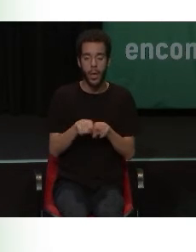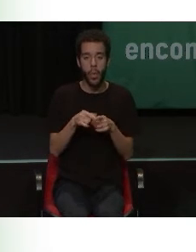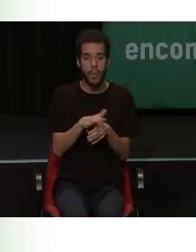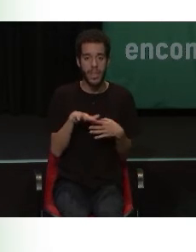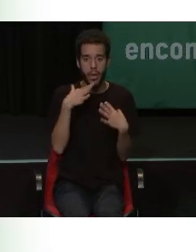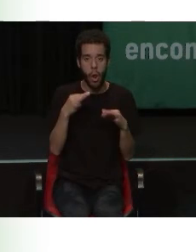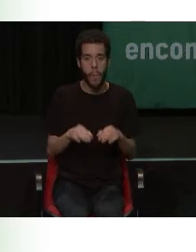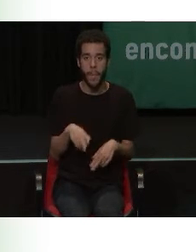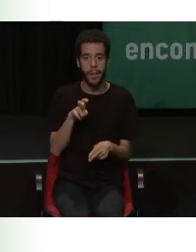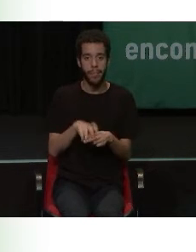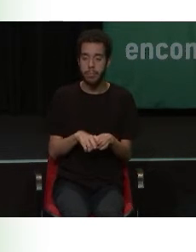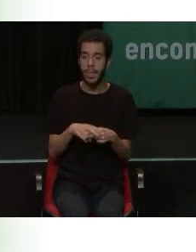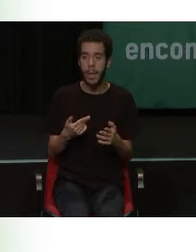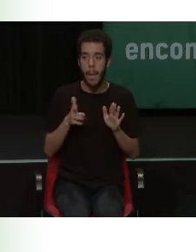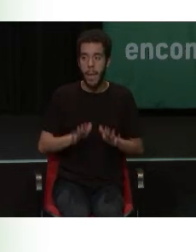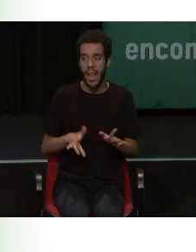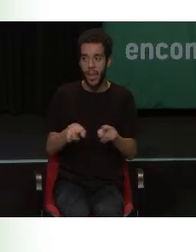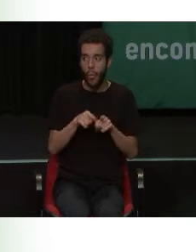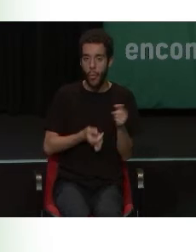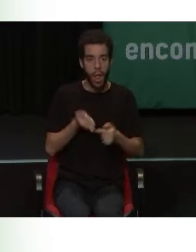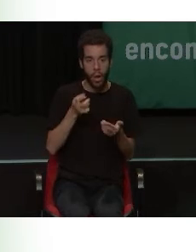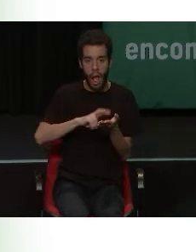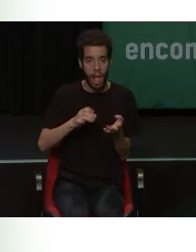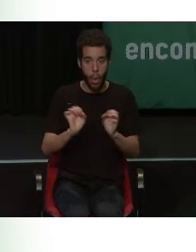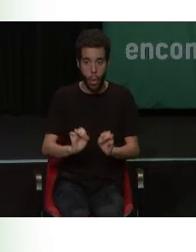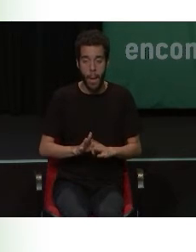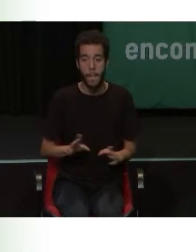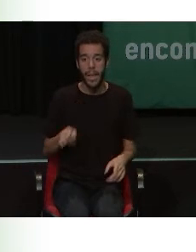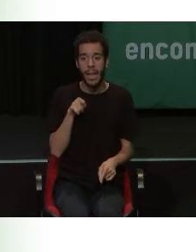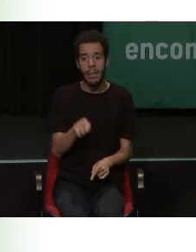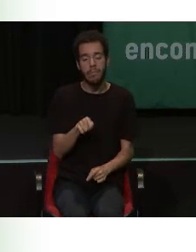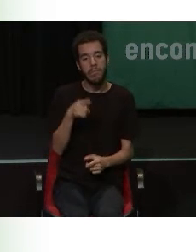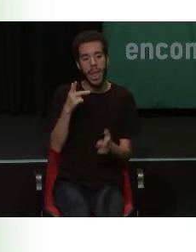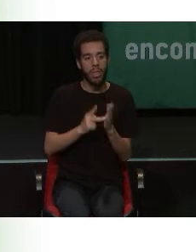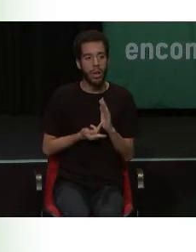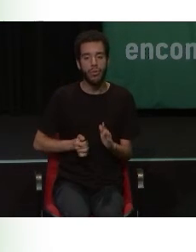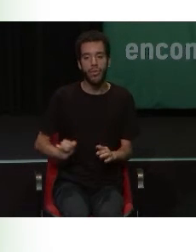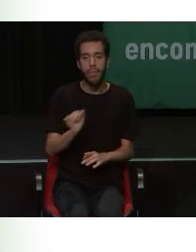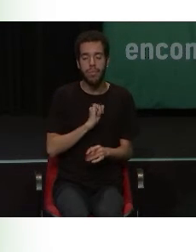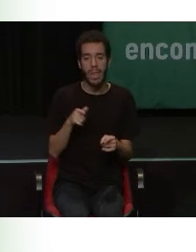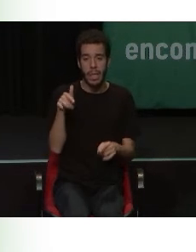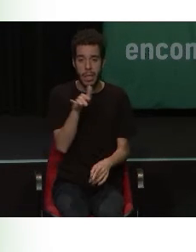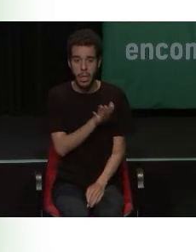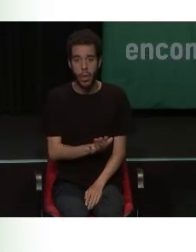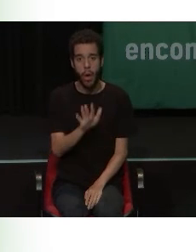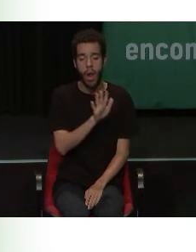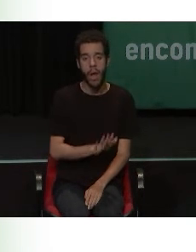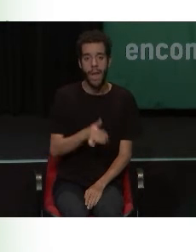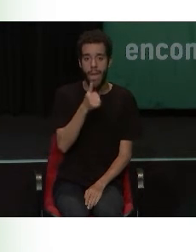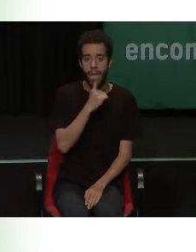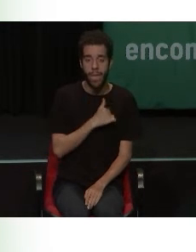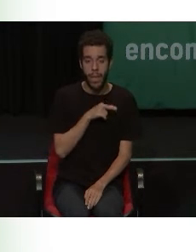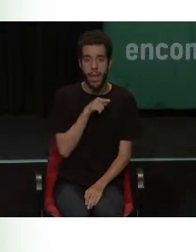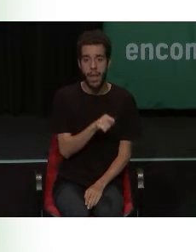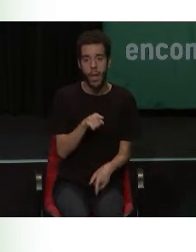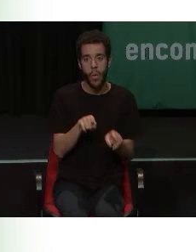normal. analyzing the E o nosso heartbeat. indicador Our indicator consegue, is estão a ver able, quando as you estamos na can zona see, vermelha, we are in the é red quando zone.